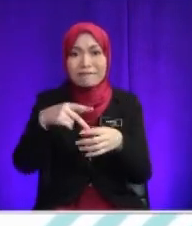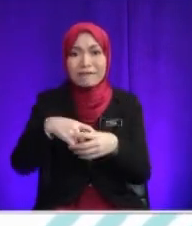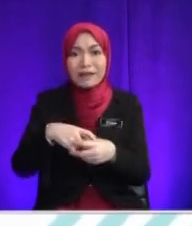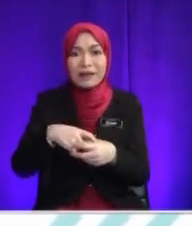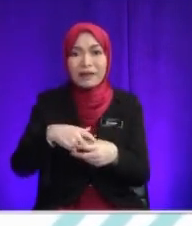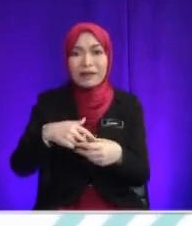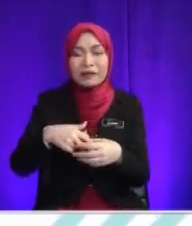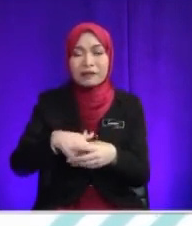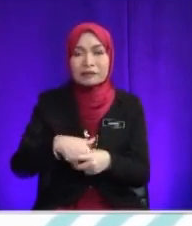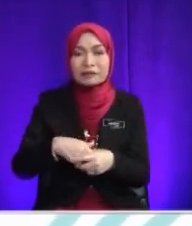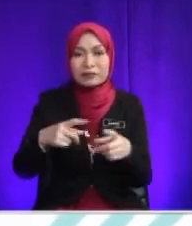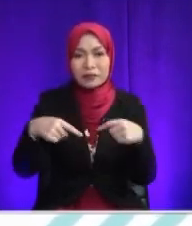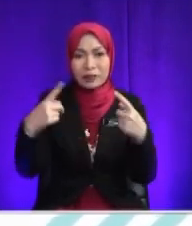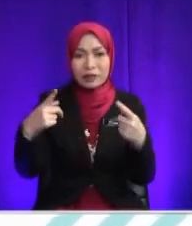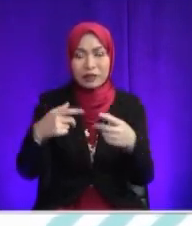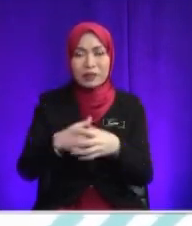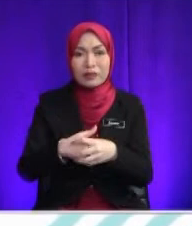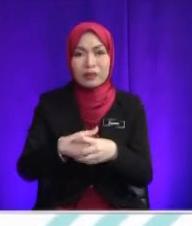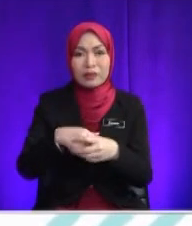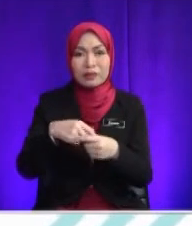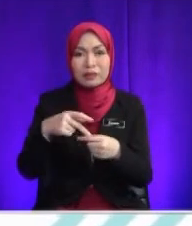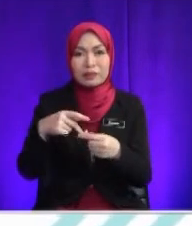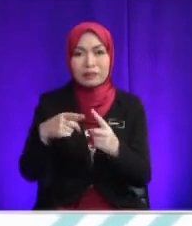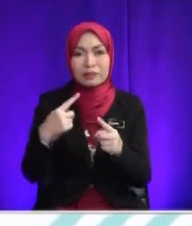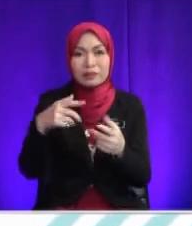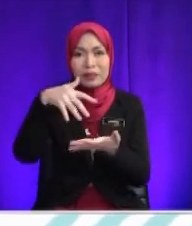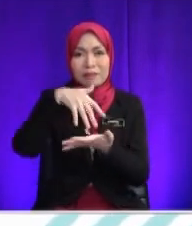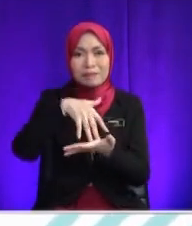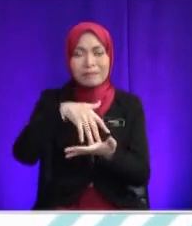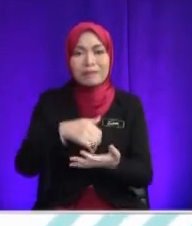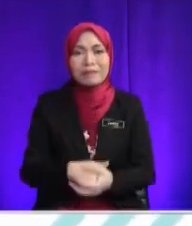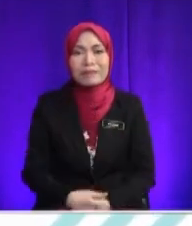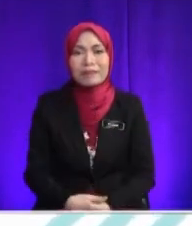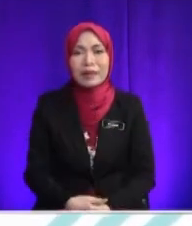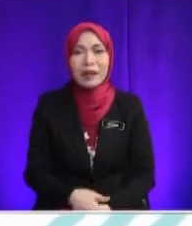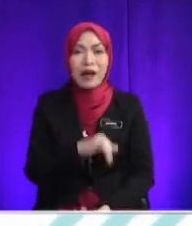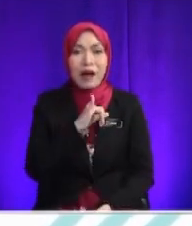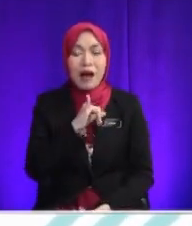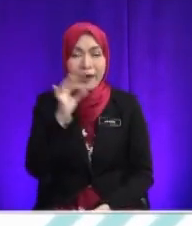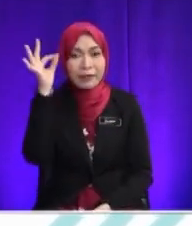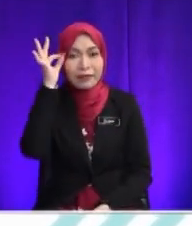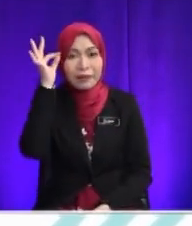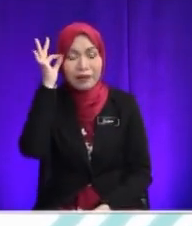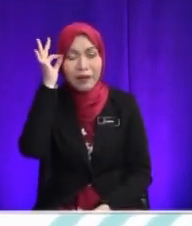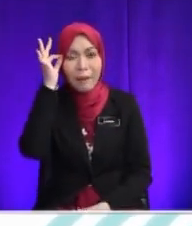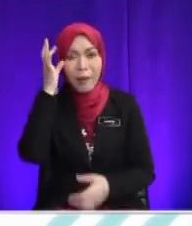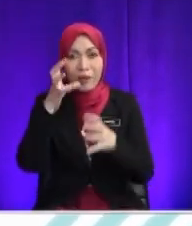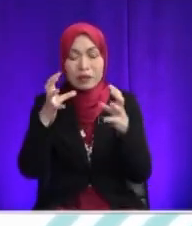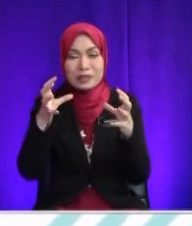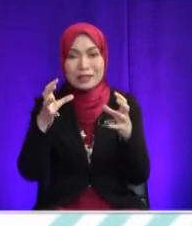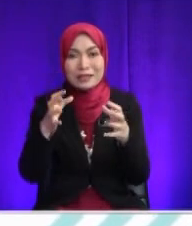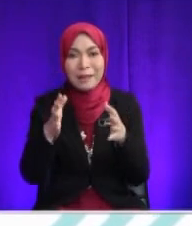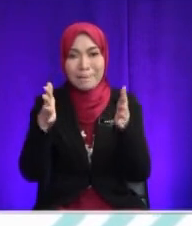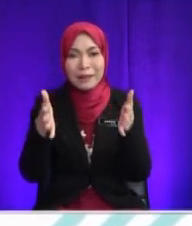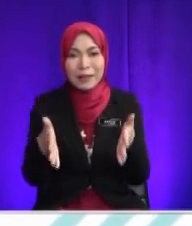Do you know what he went to prison for? He could be dangerous. Well, I think most of the people in that prison are serving sentences for